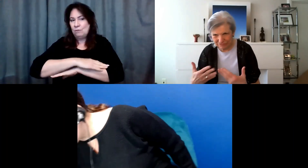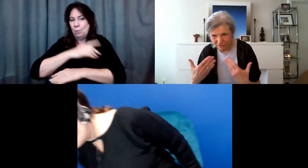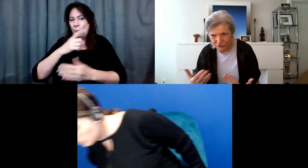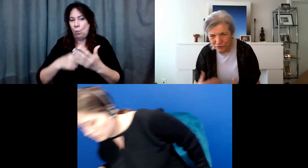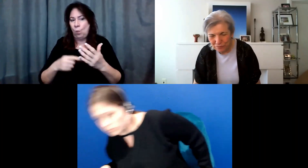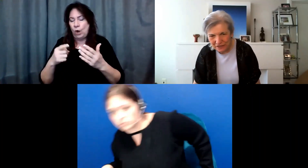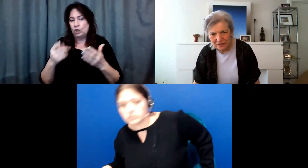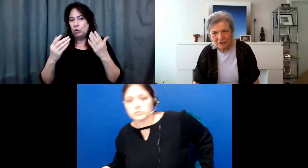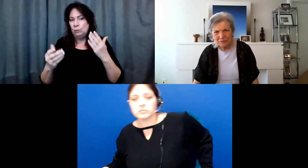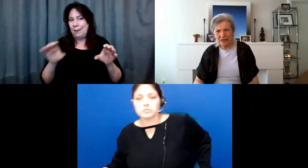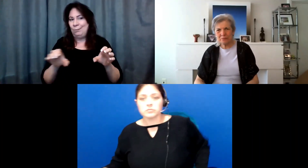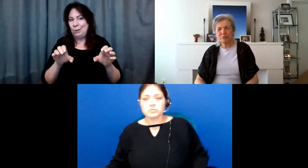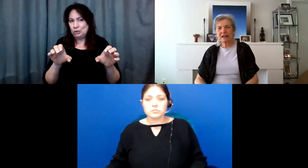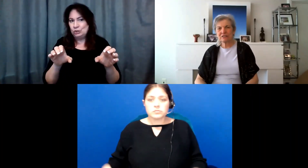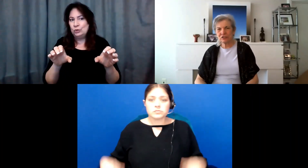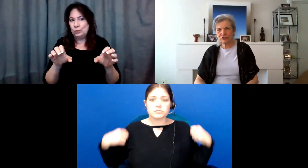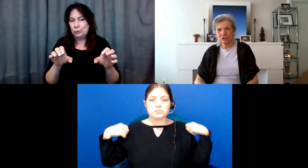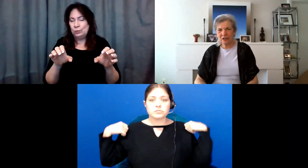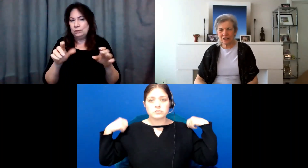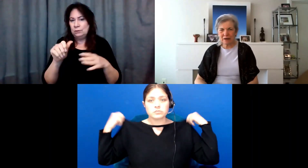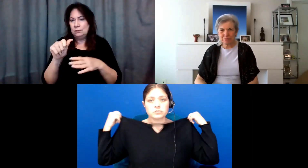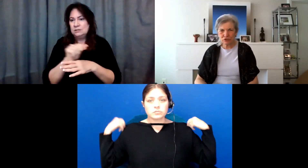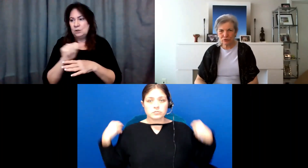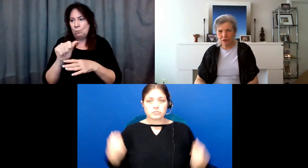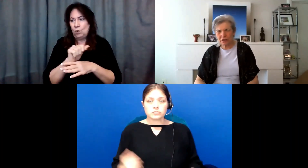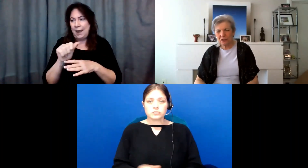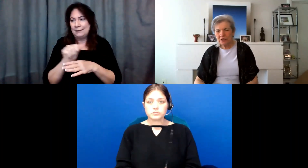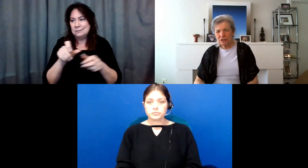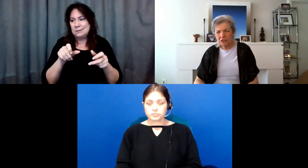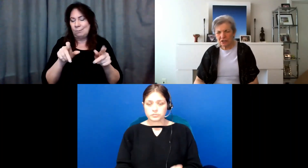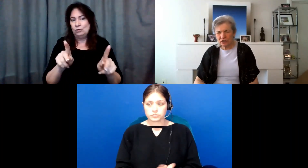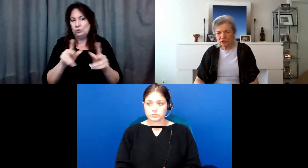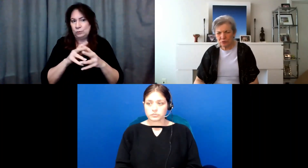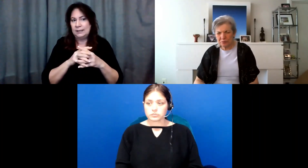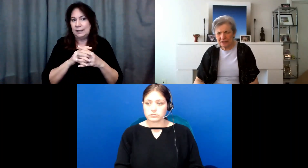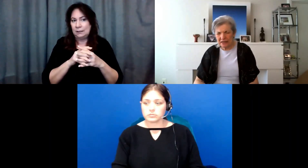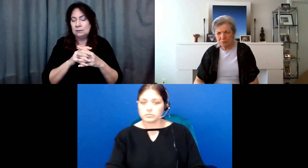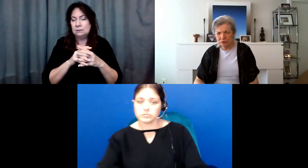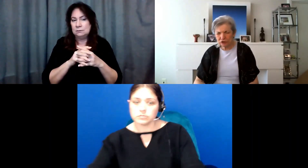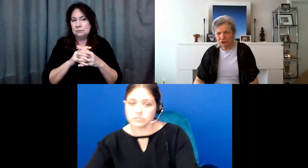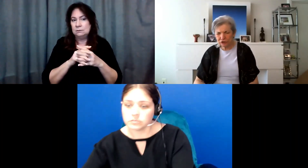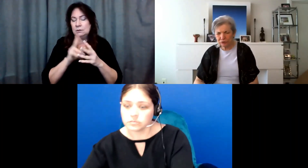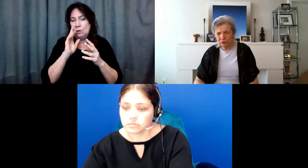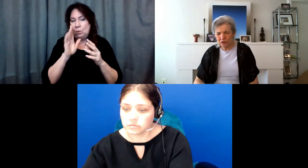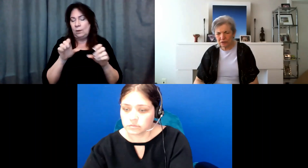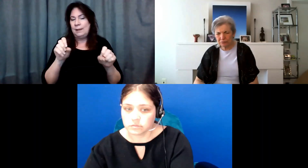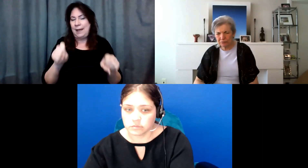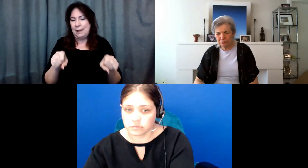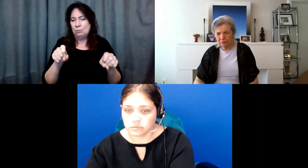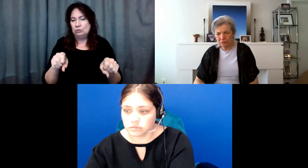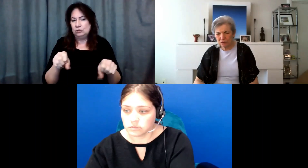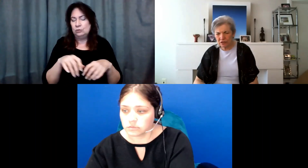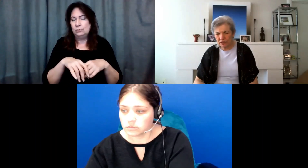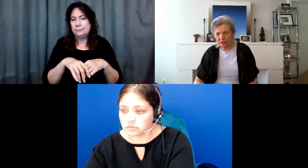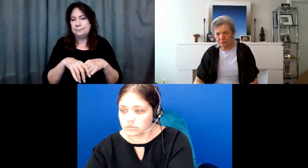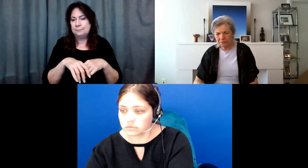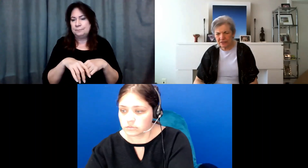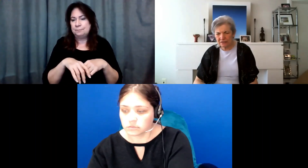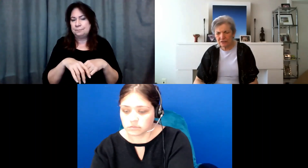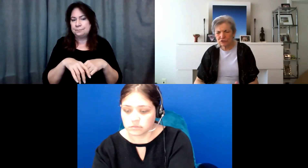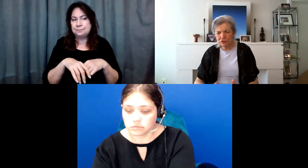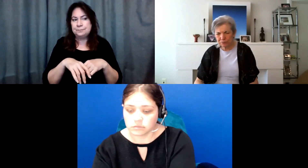might view to be a practice opportunity. You will be able to